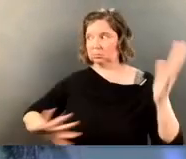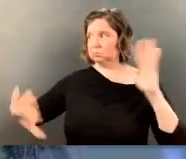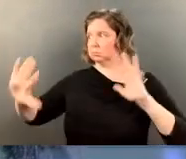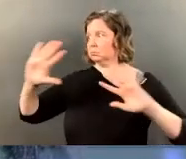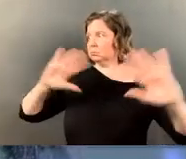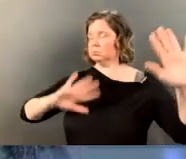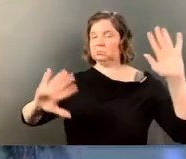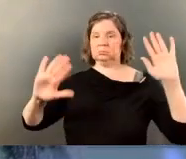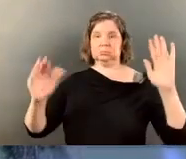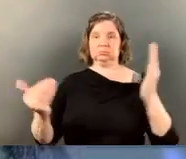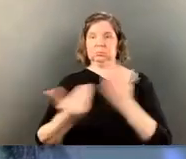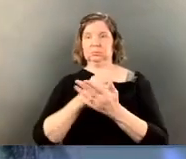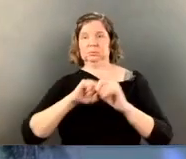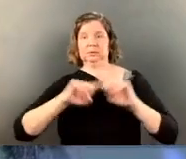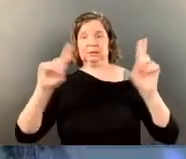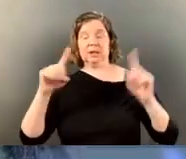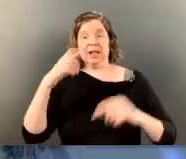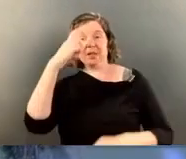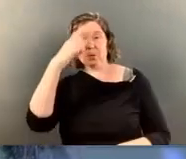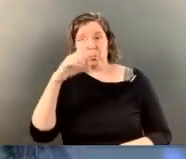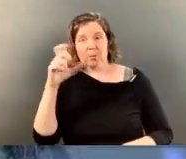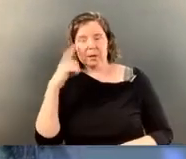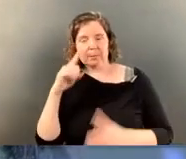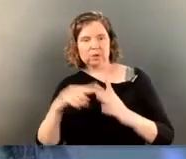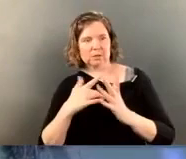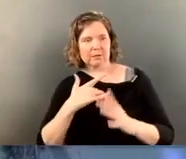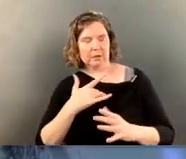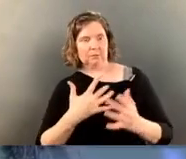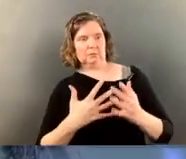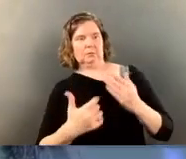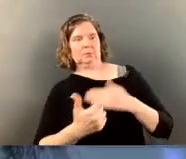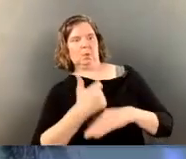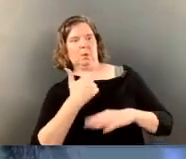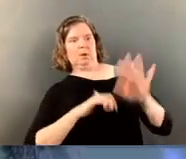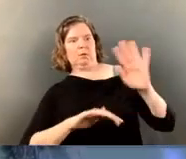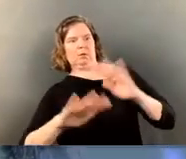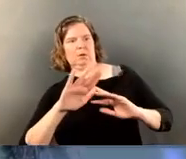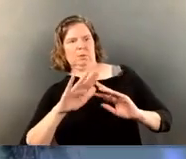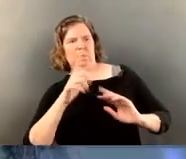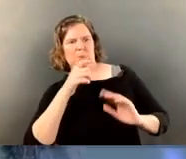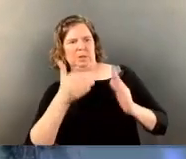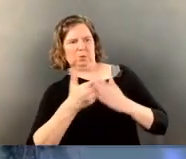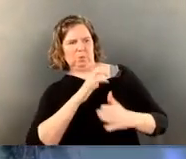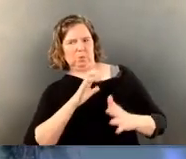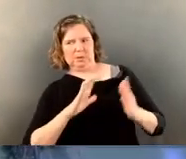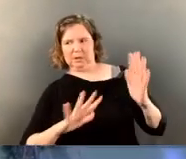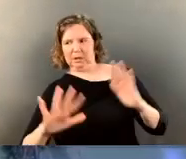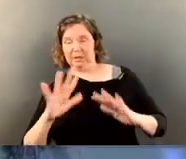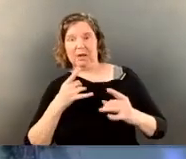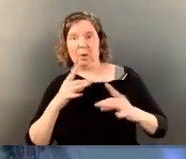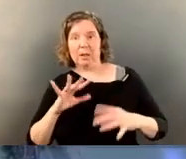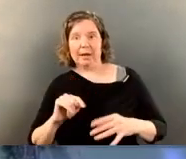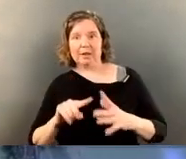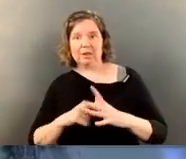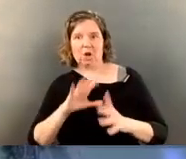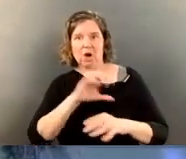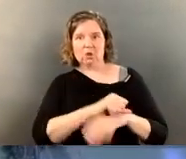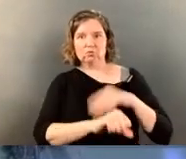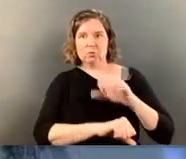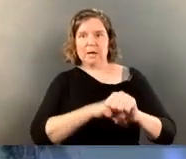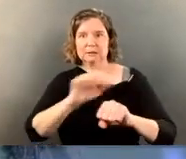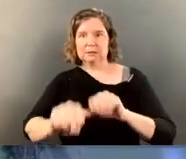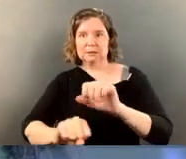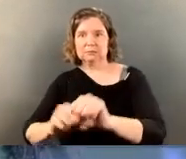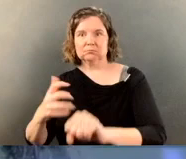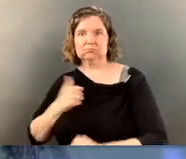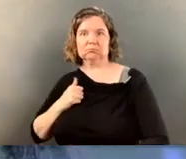talked about before, the Roman government starts to feel pretty threatened by this new Christian movement and they don't like it. And they start arresting Christians, if you